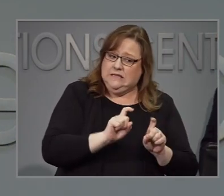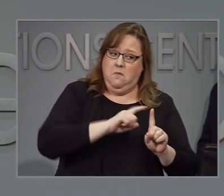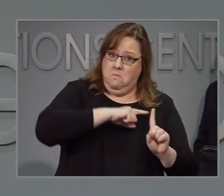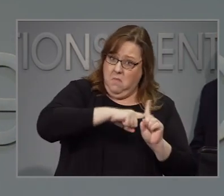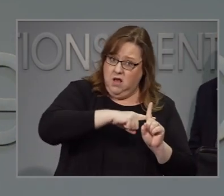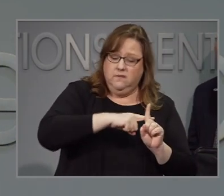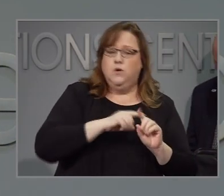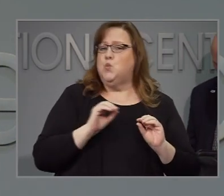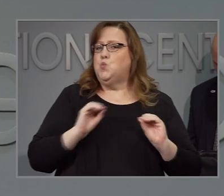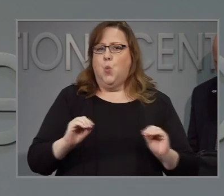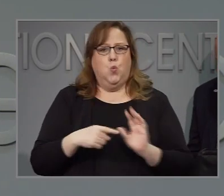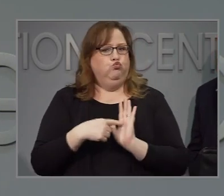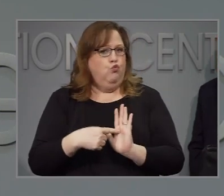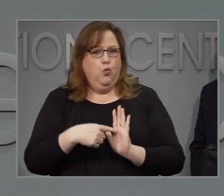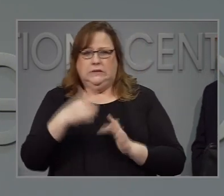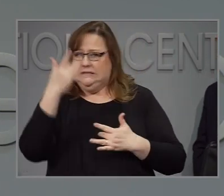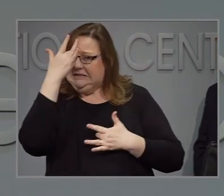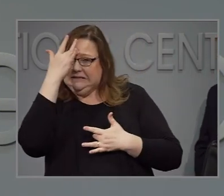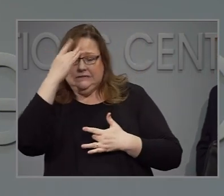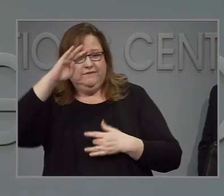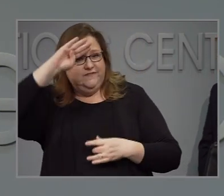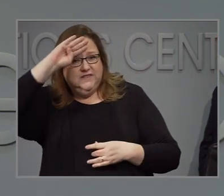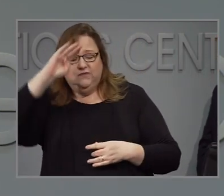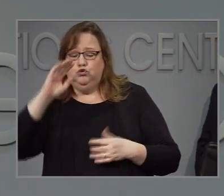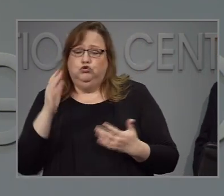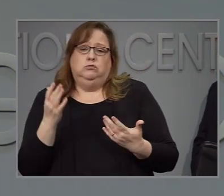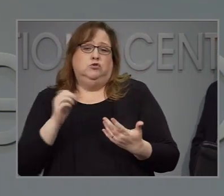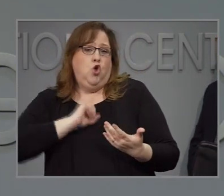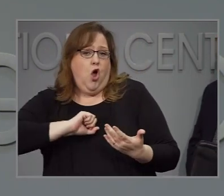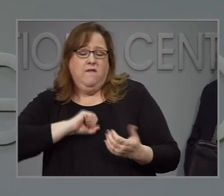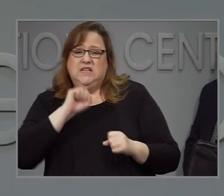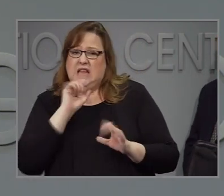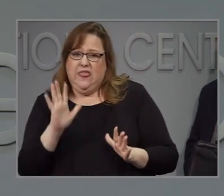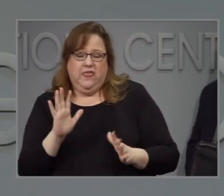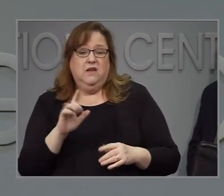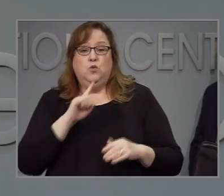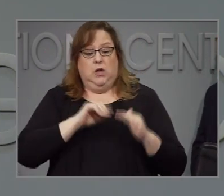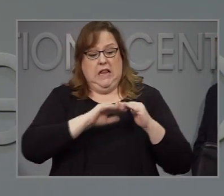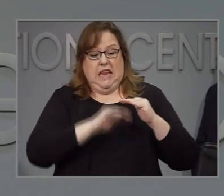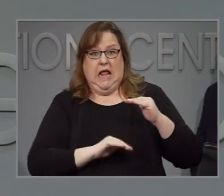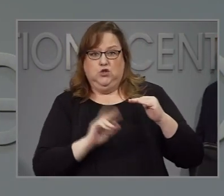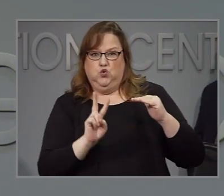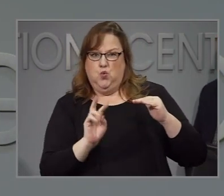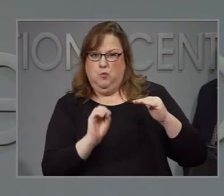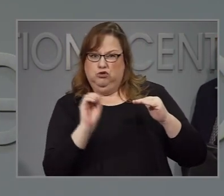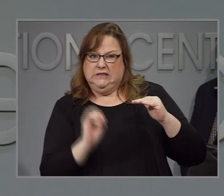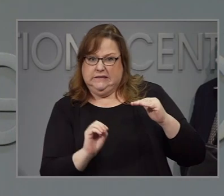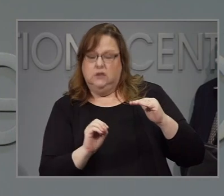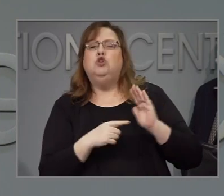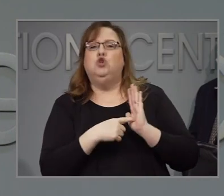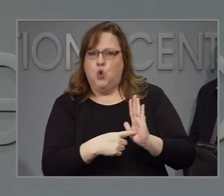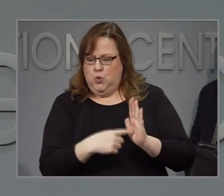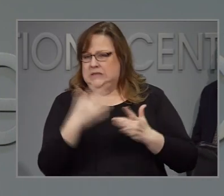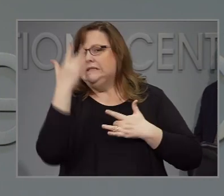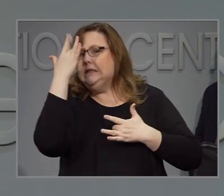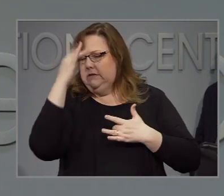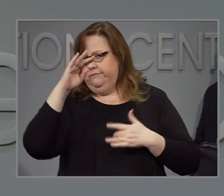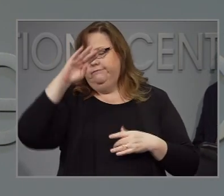less than 2% of the men who are positive at Noose are showing symptoms.